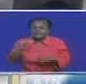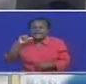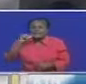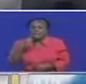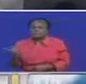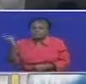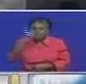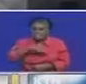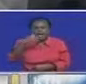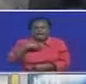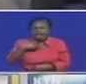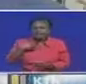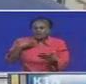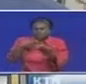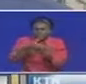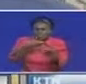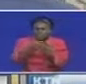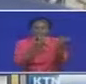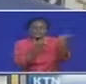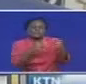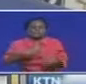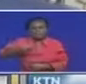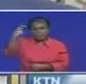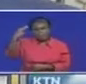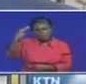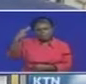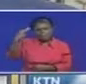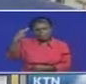with new financial expectations.